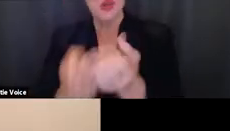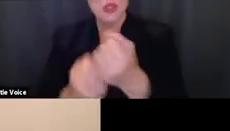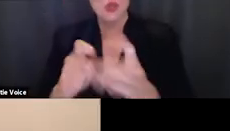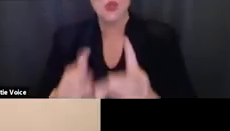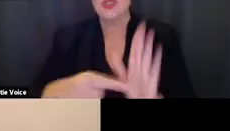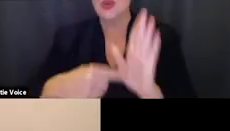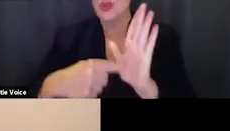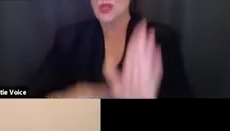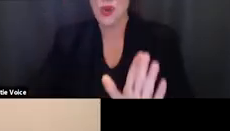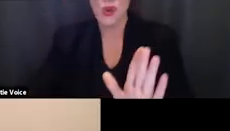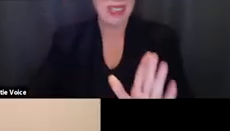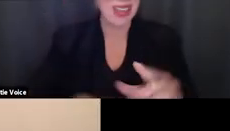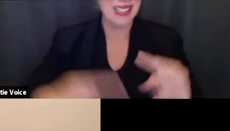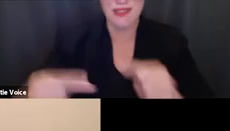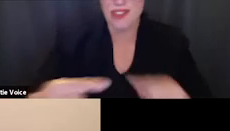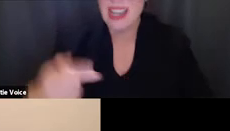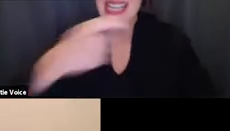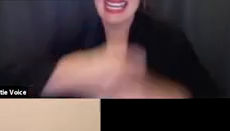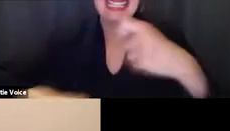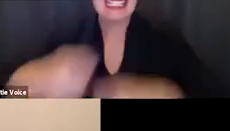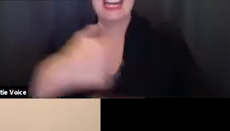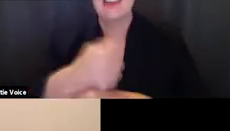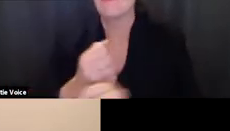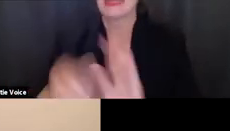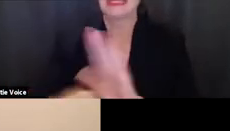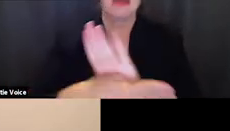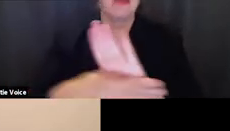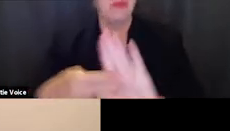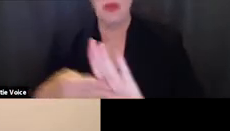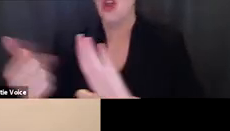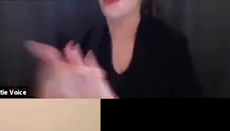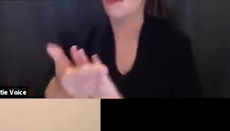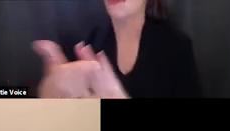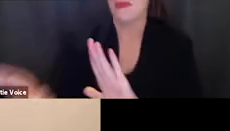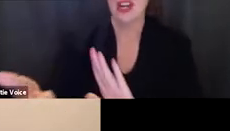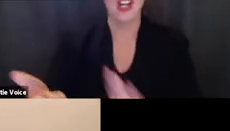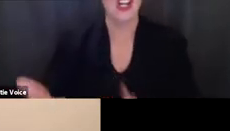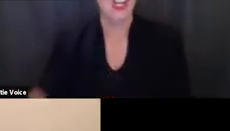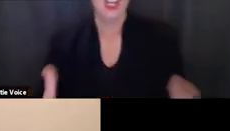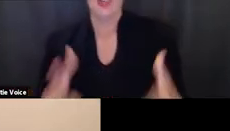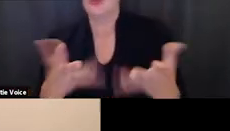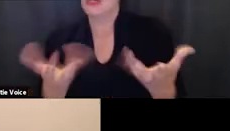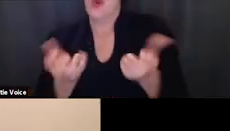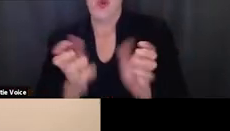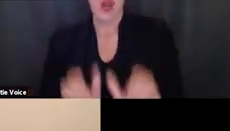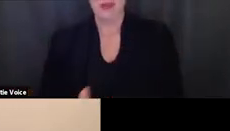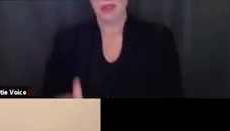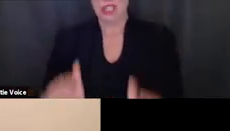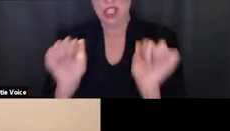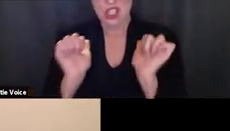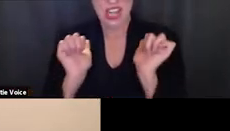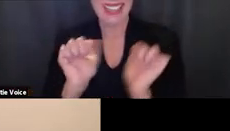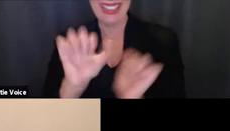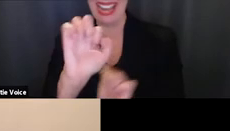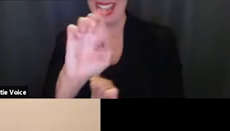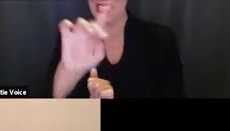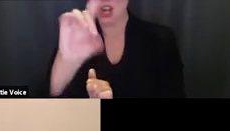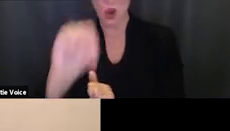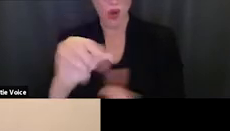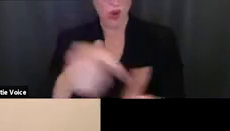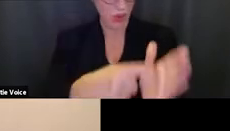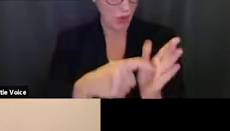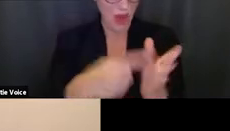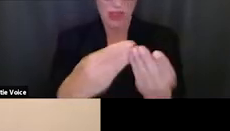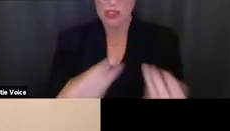criminalizing them and amplifying those struggles we must reject this notion that sros are the solution or that they're somehow required